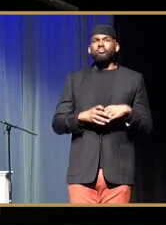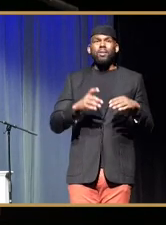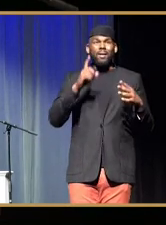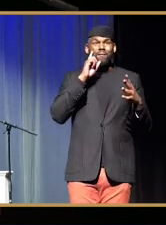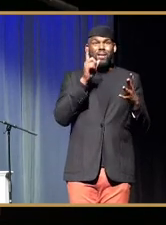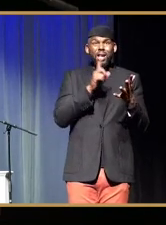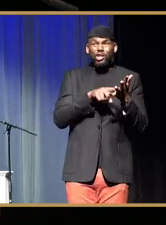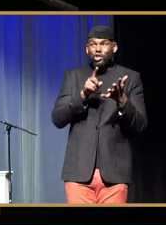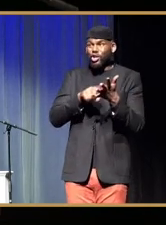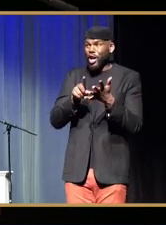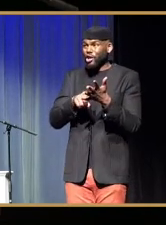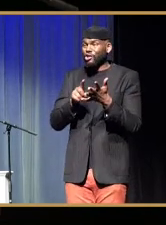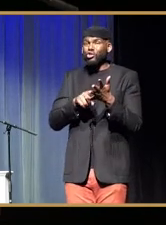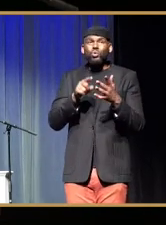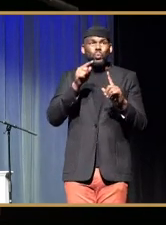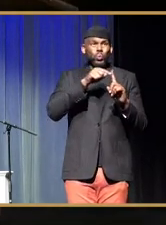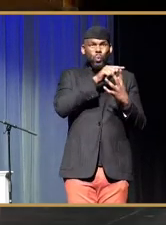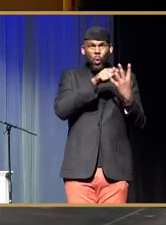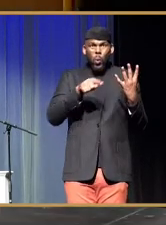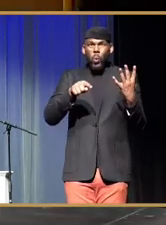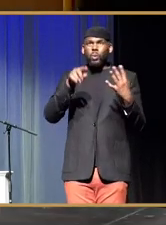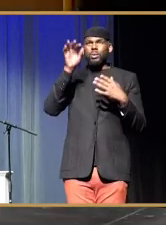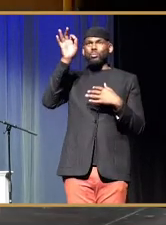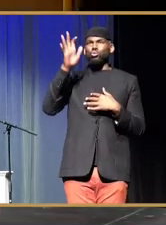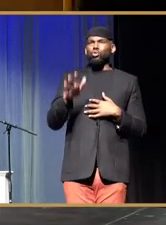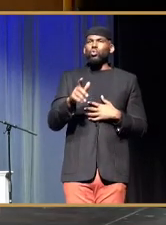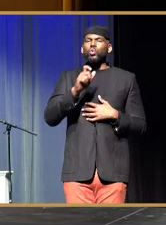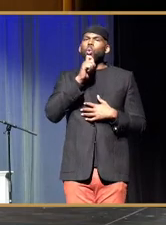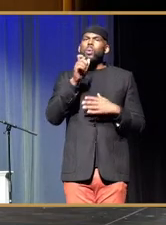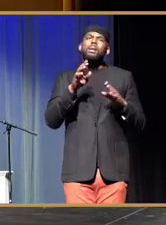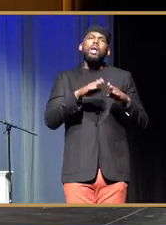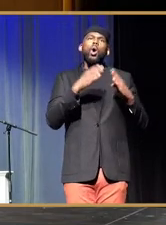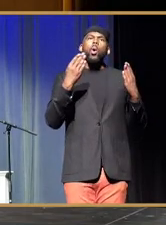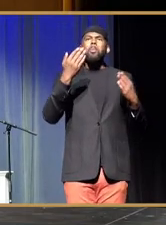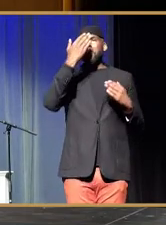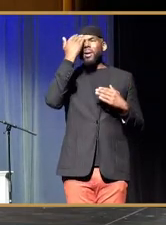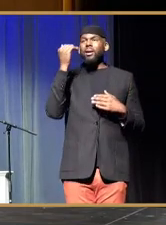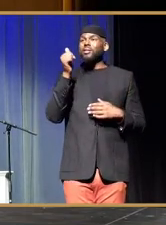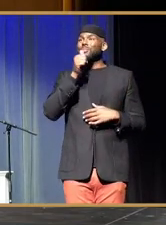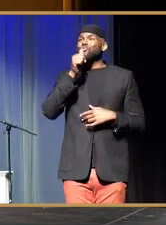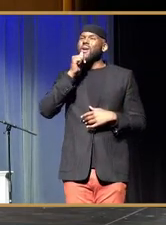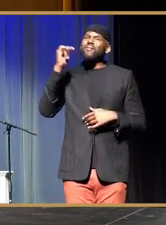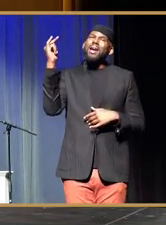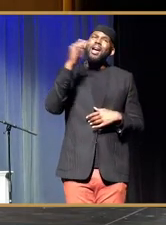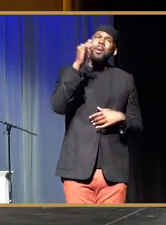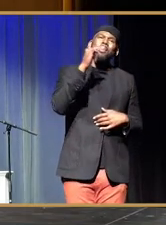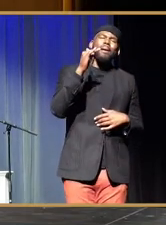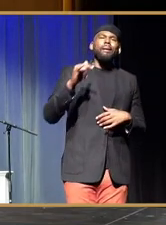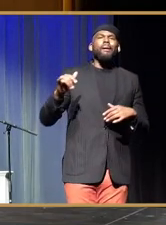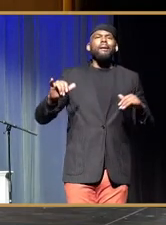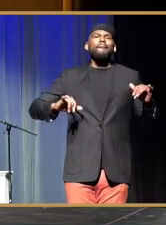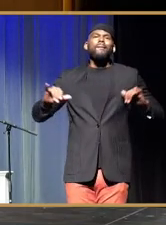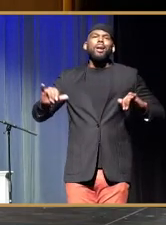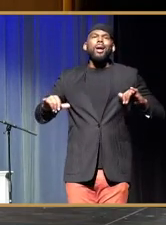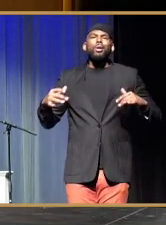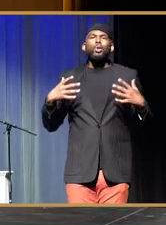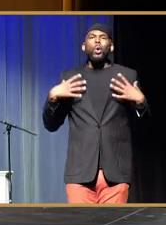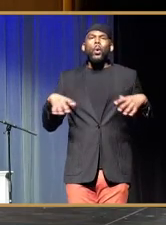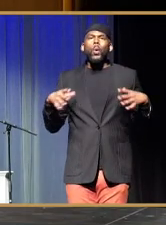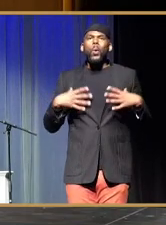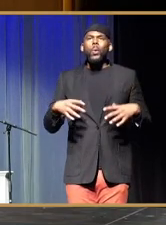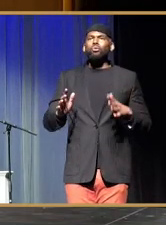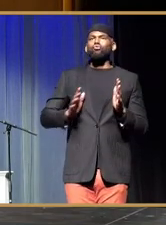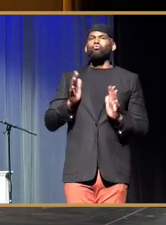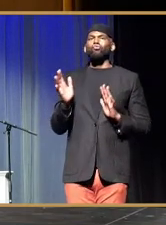investigations into these preachers were not opened because of their private planes, their flashy clothes, and their